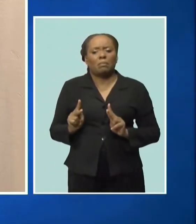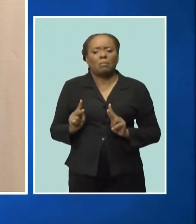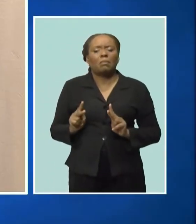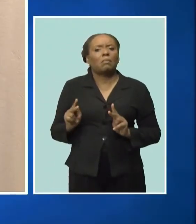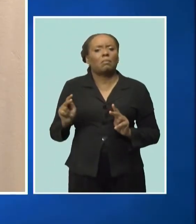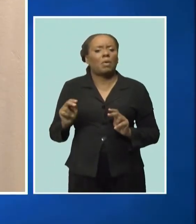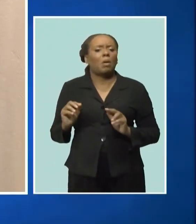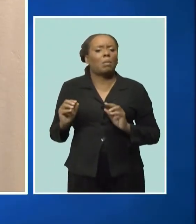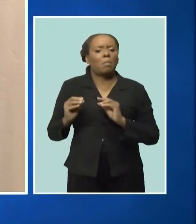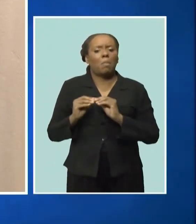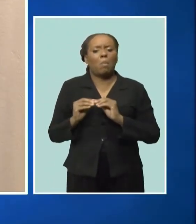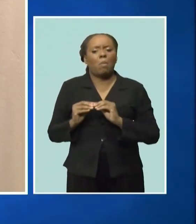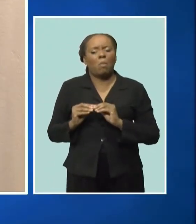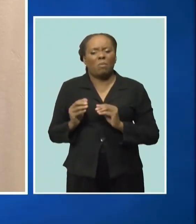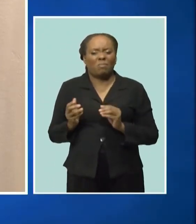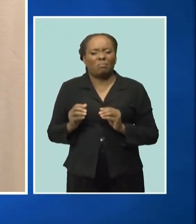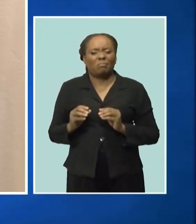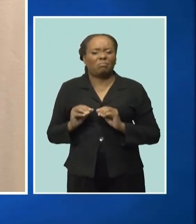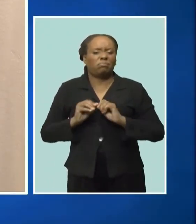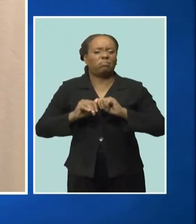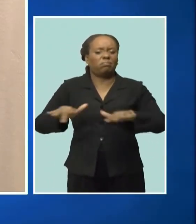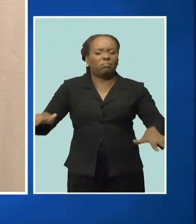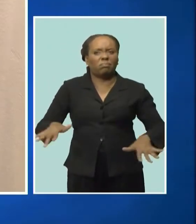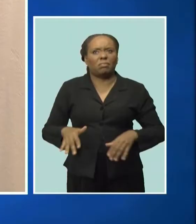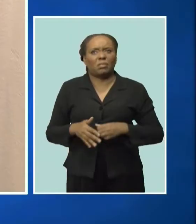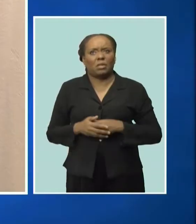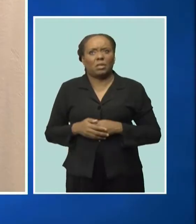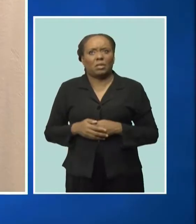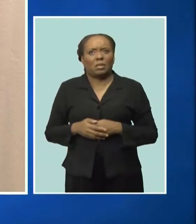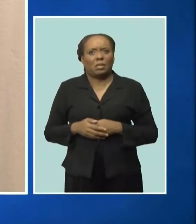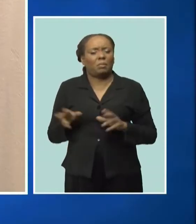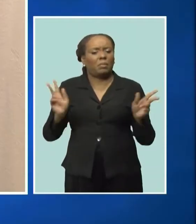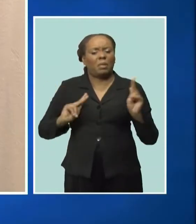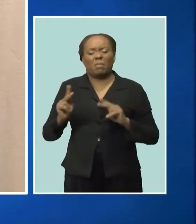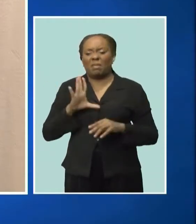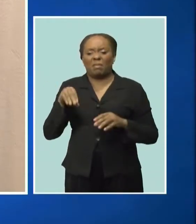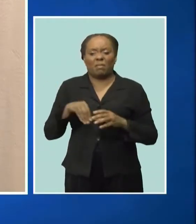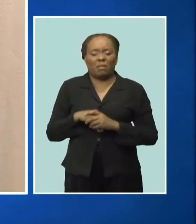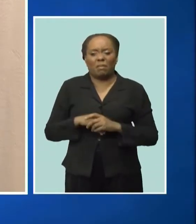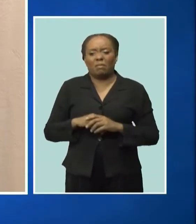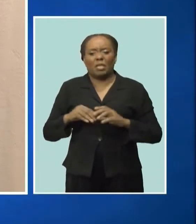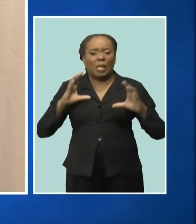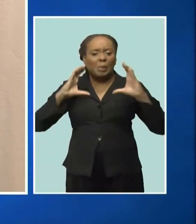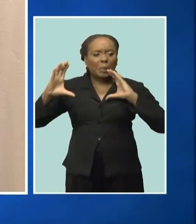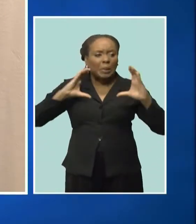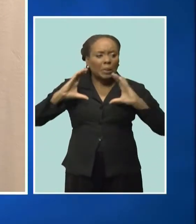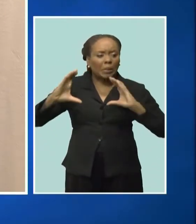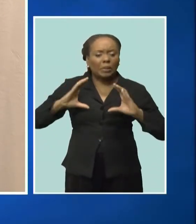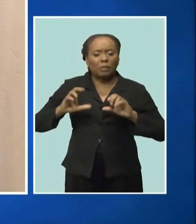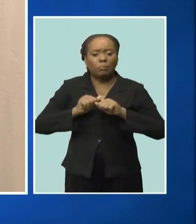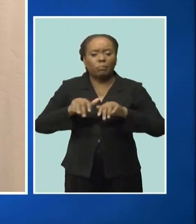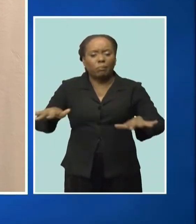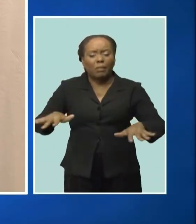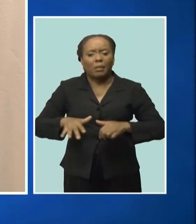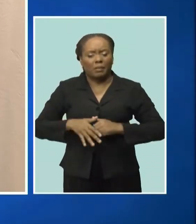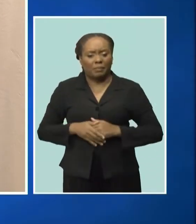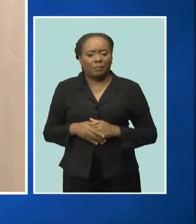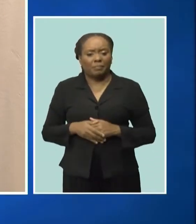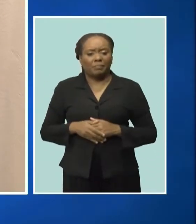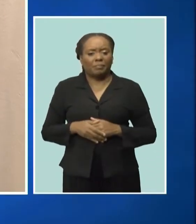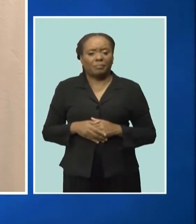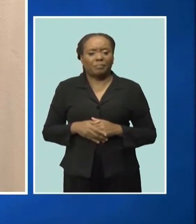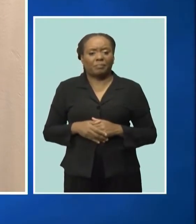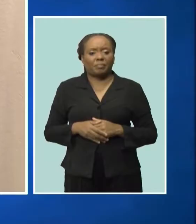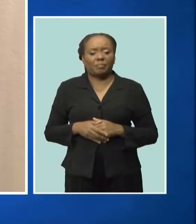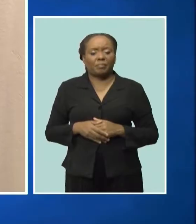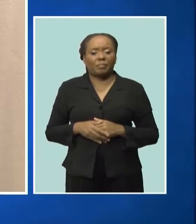publication and media outlets and broadcast persons involved and the telecommunication persons involved. We also have